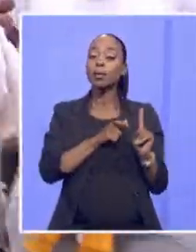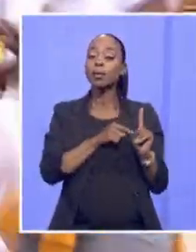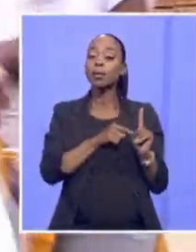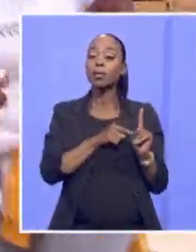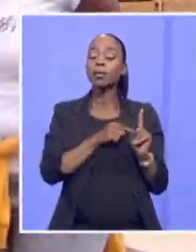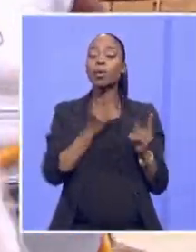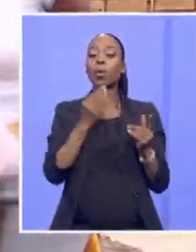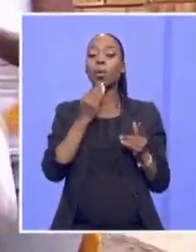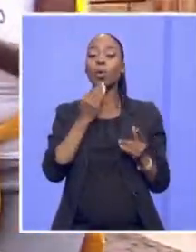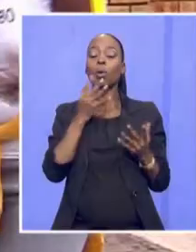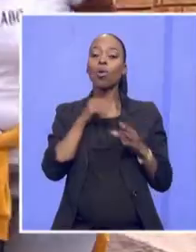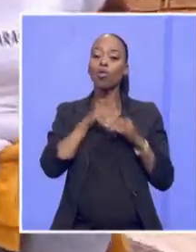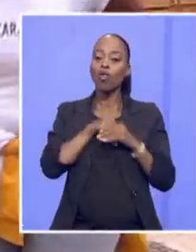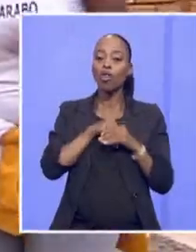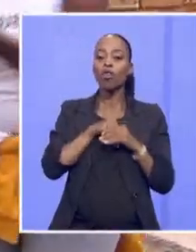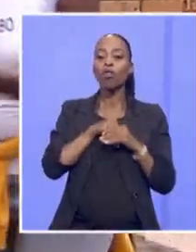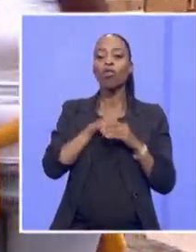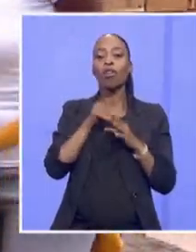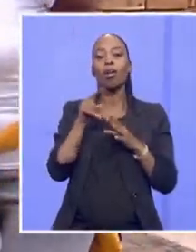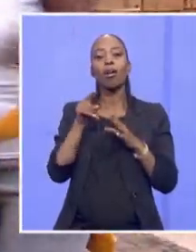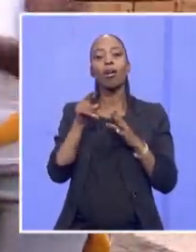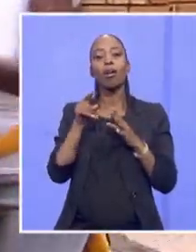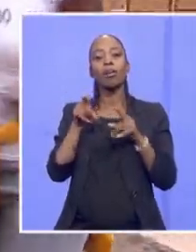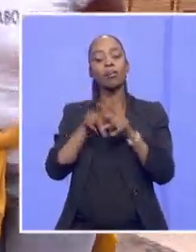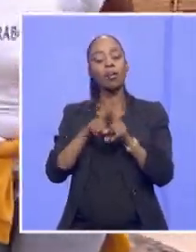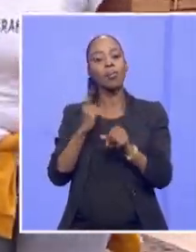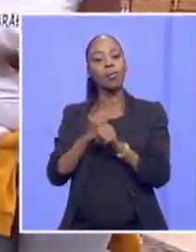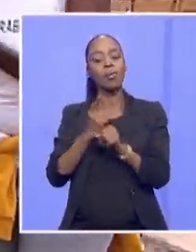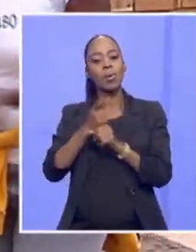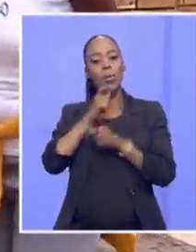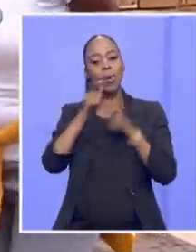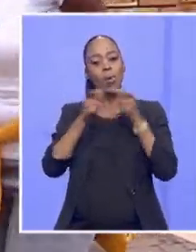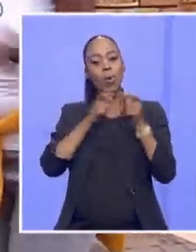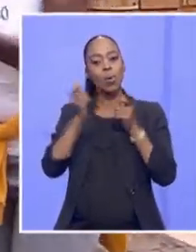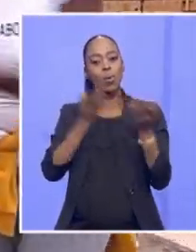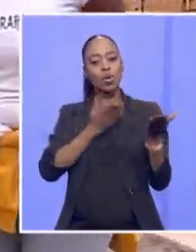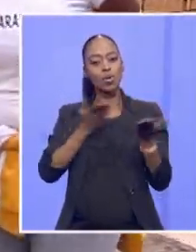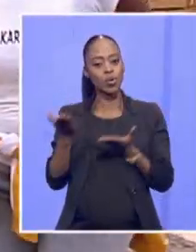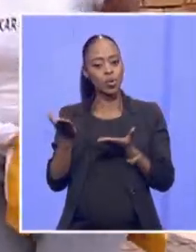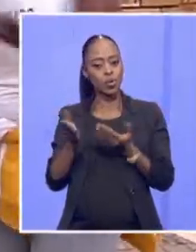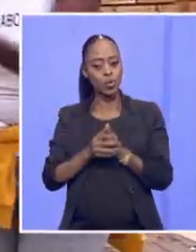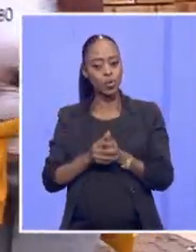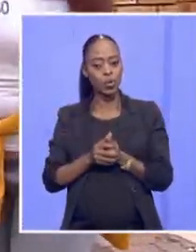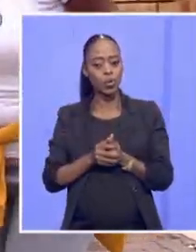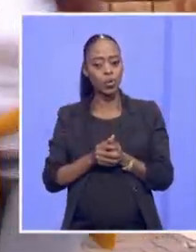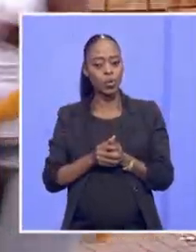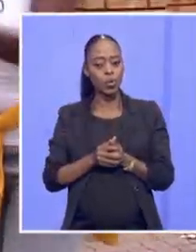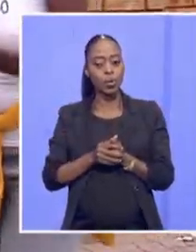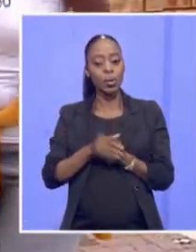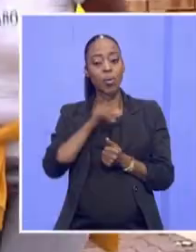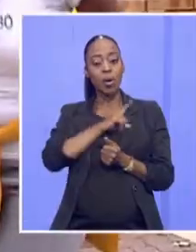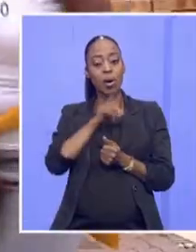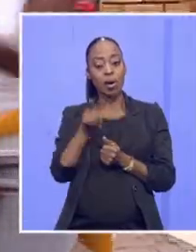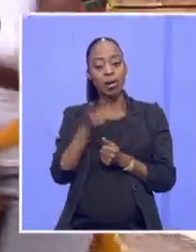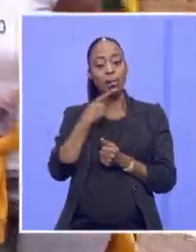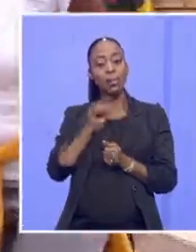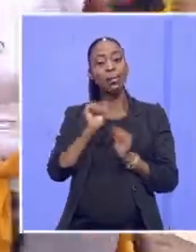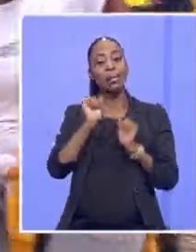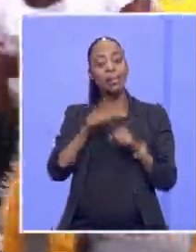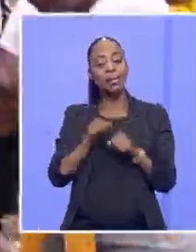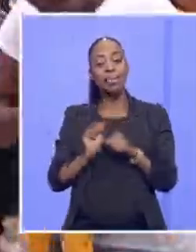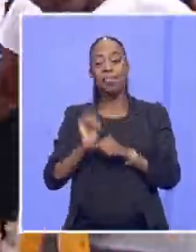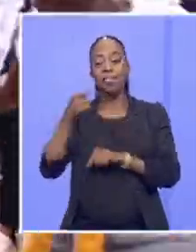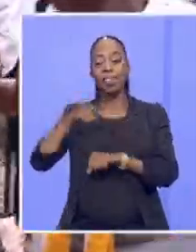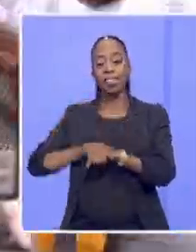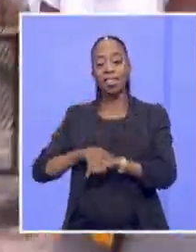who may be involved in such distasteful comments that have been made. AZAPO saying, of course, they acknowledge this is not the first